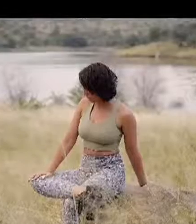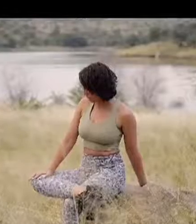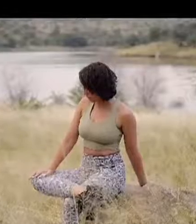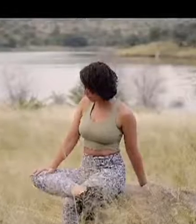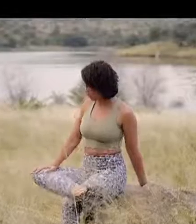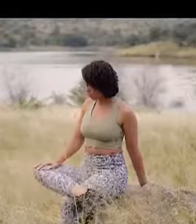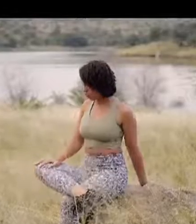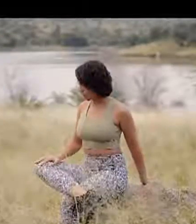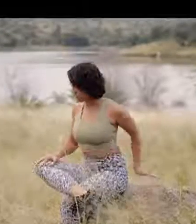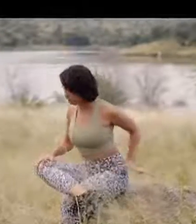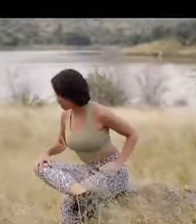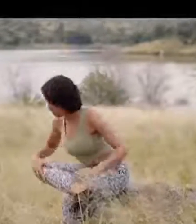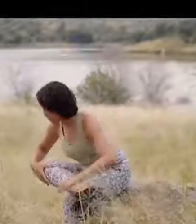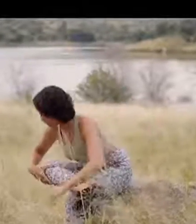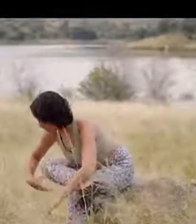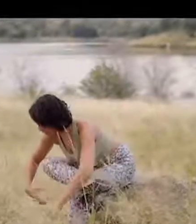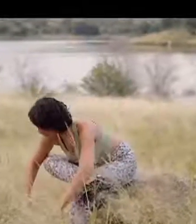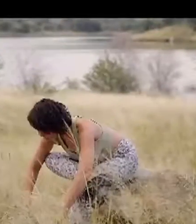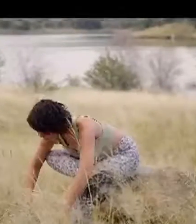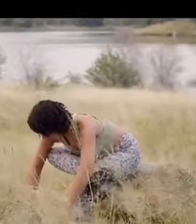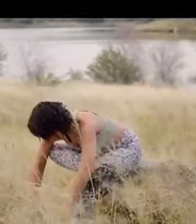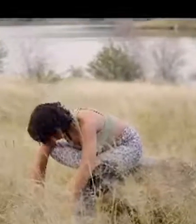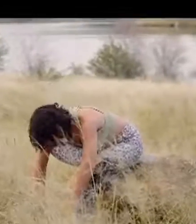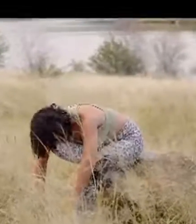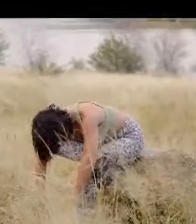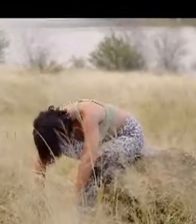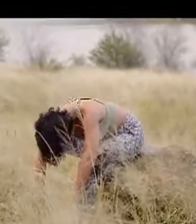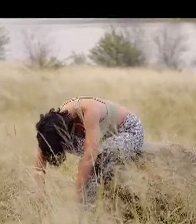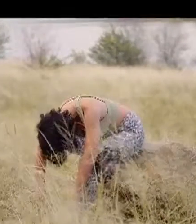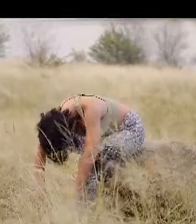open up the hip. If you want to go deeper, lean forward.